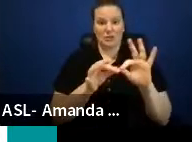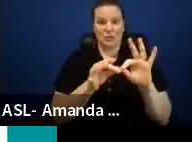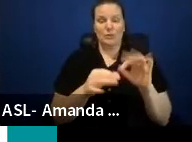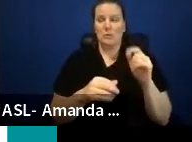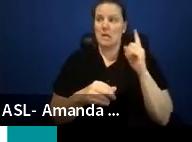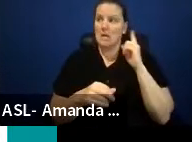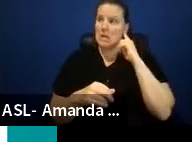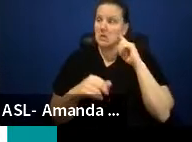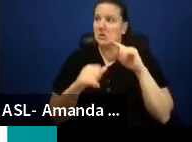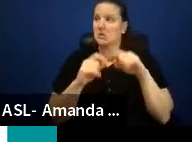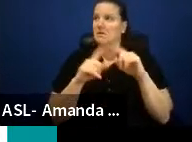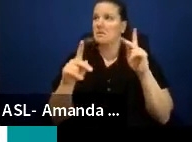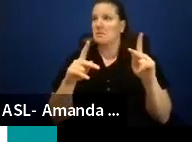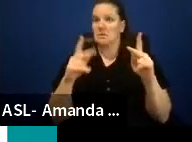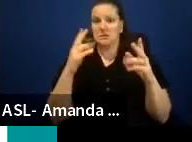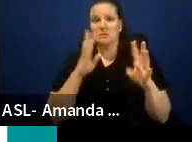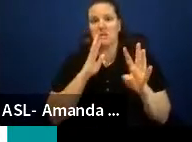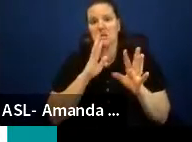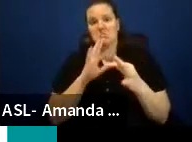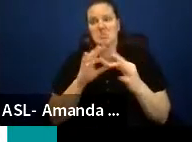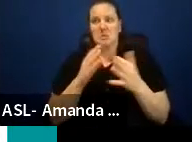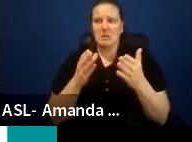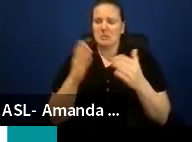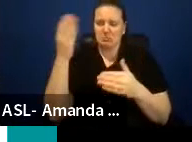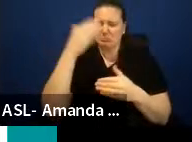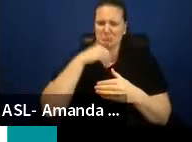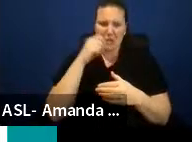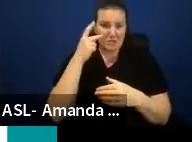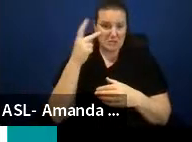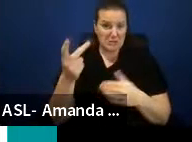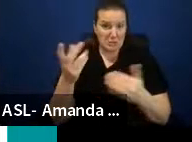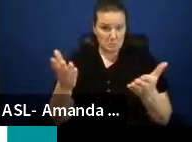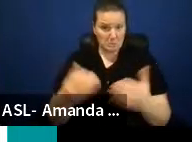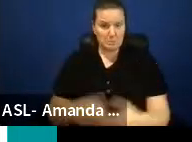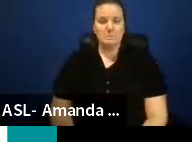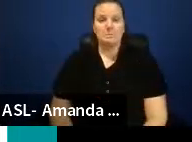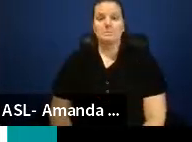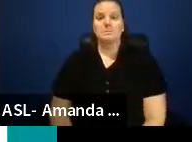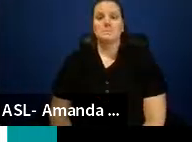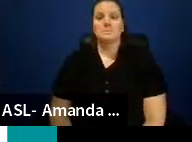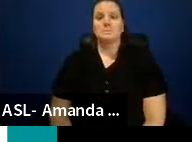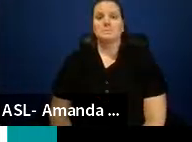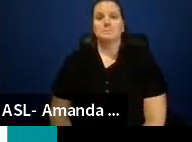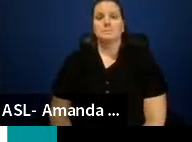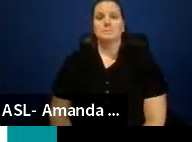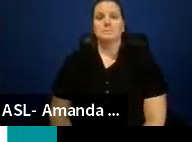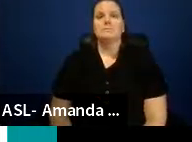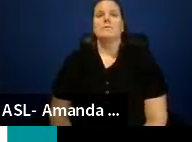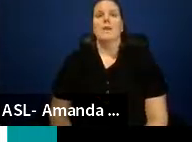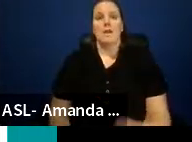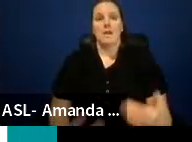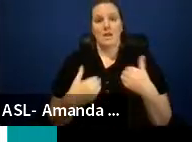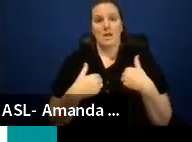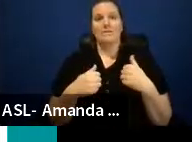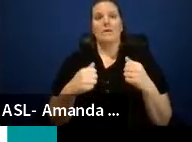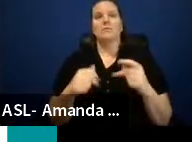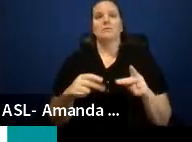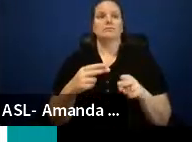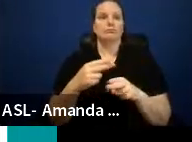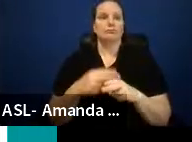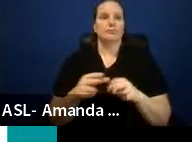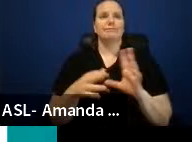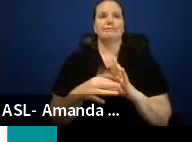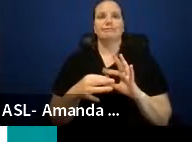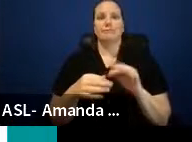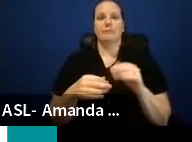different people speaking, but you may not see them. Next slide, please. So there will be an opportunity to provide brief public